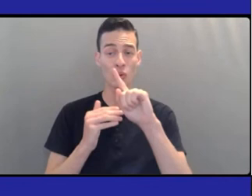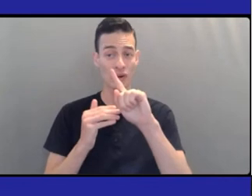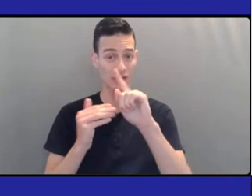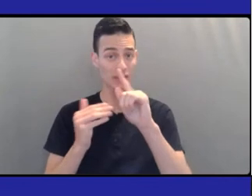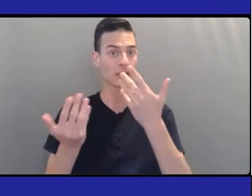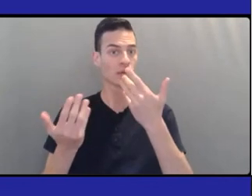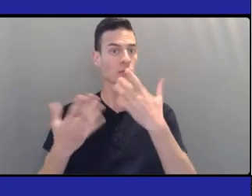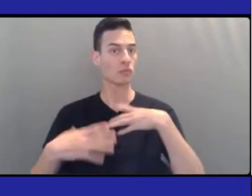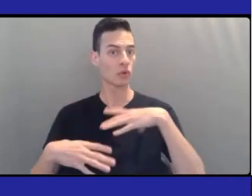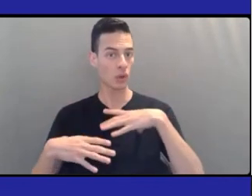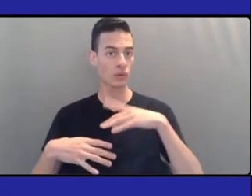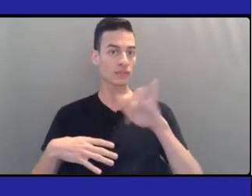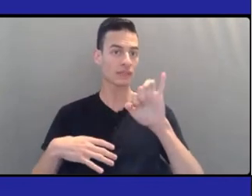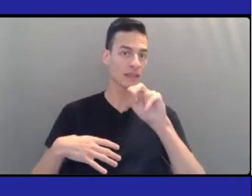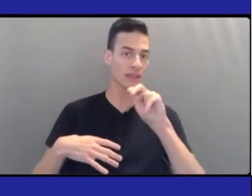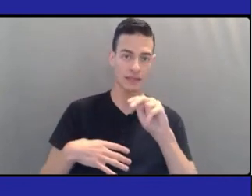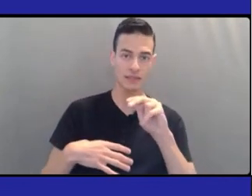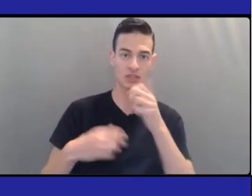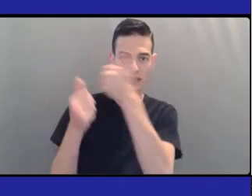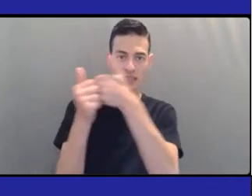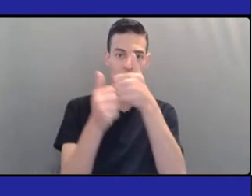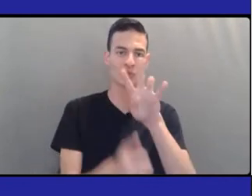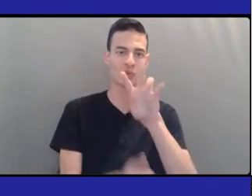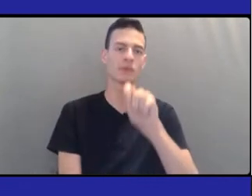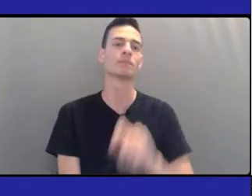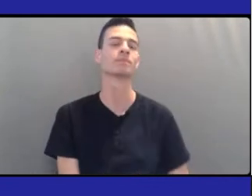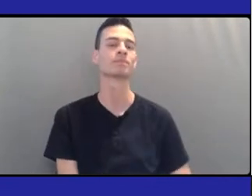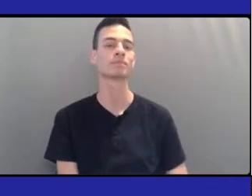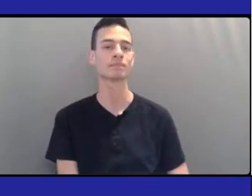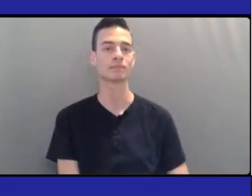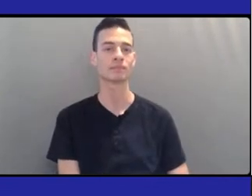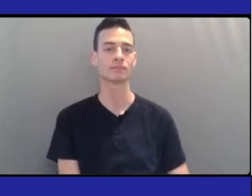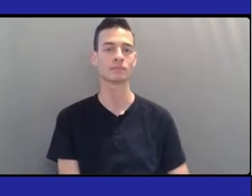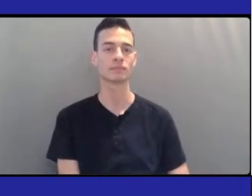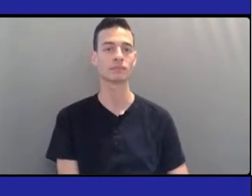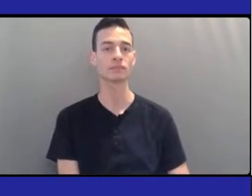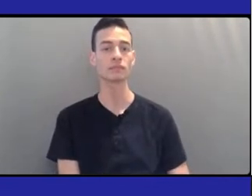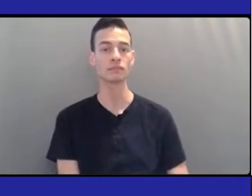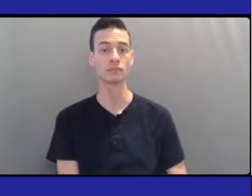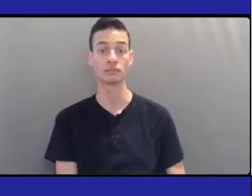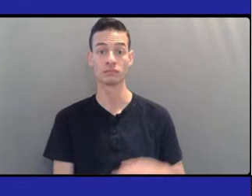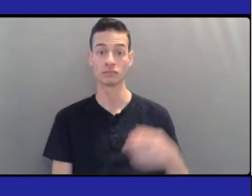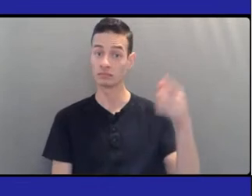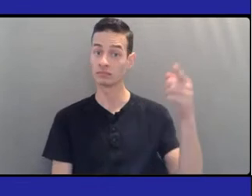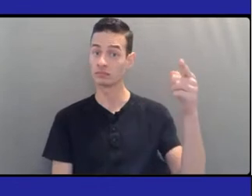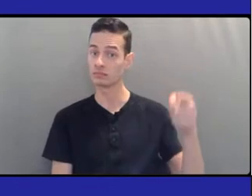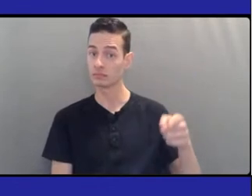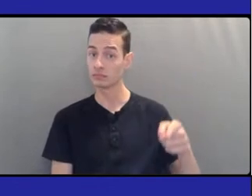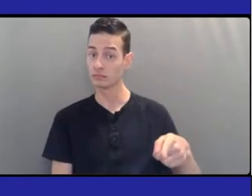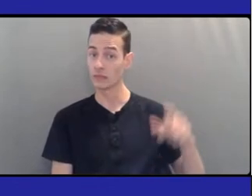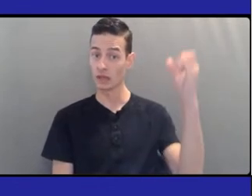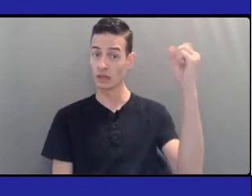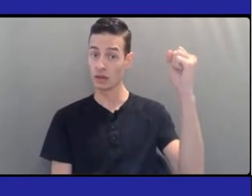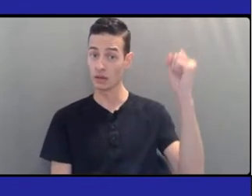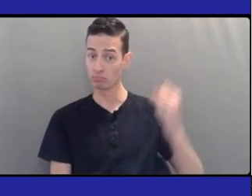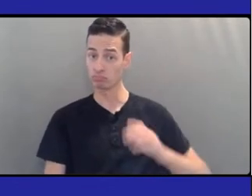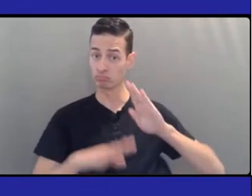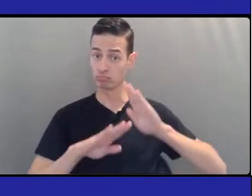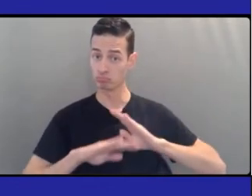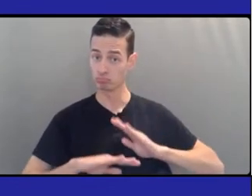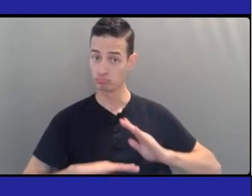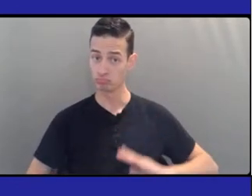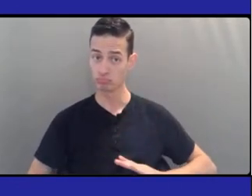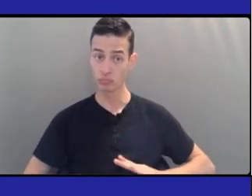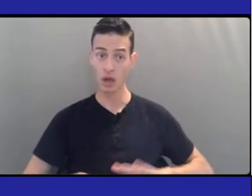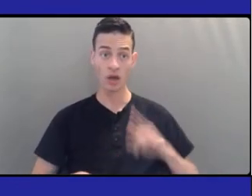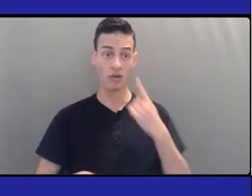We've included our vendor performance that demonstrates really satisfaction in all of the components that we measure